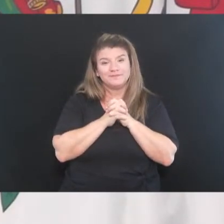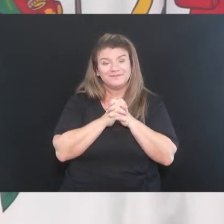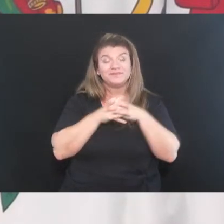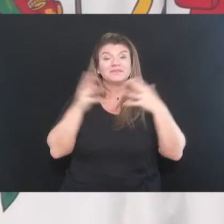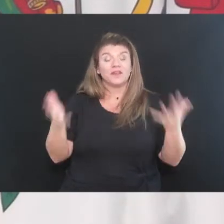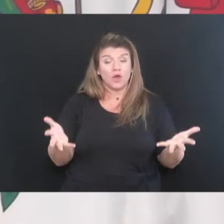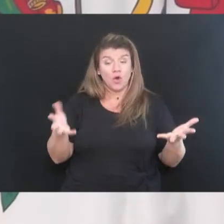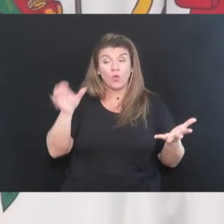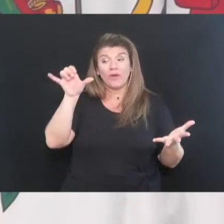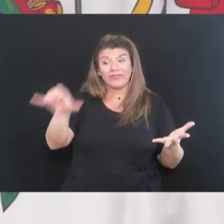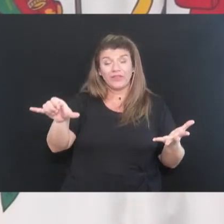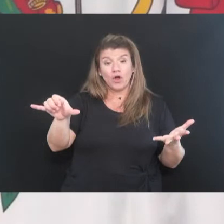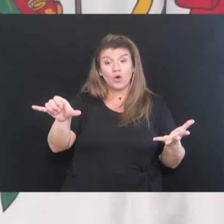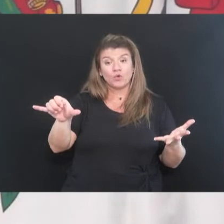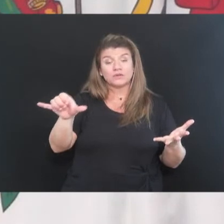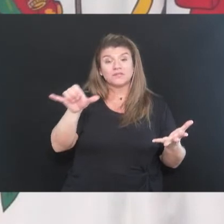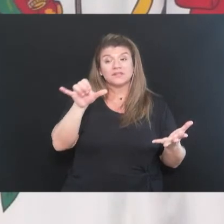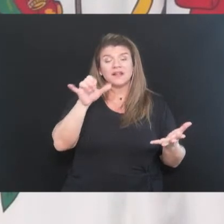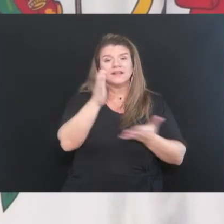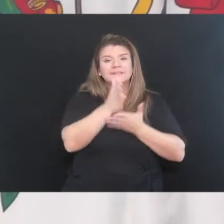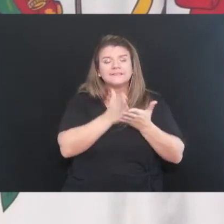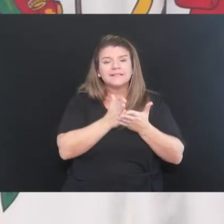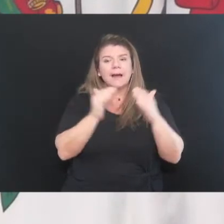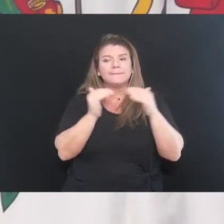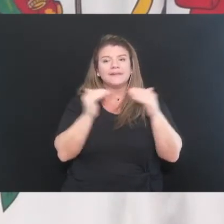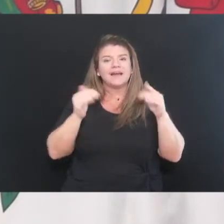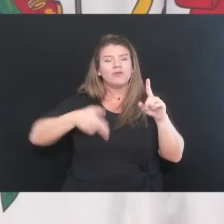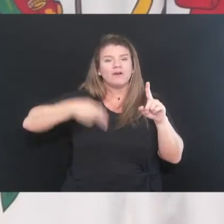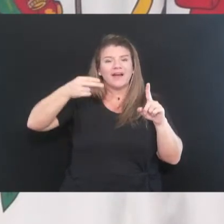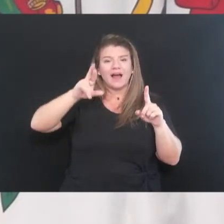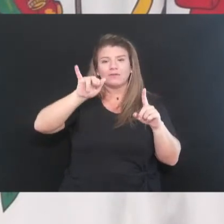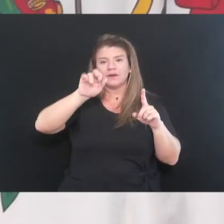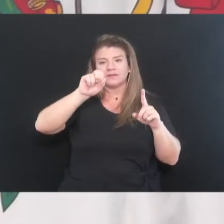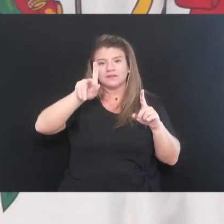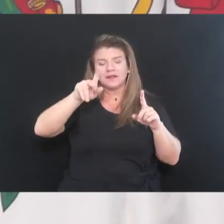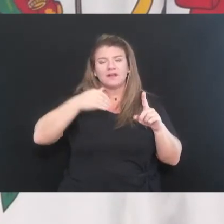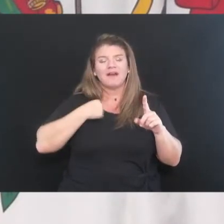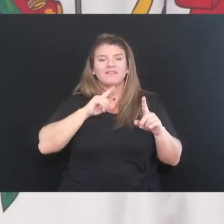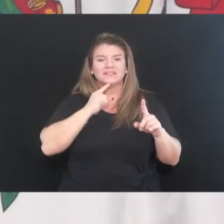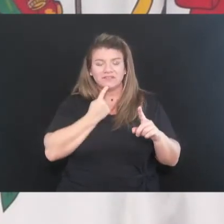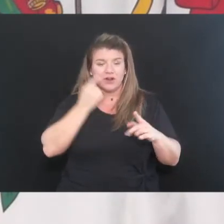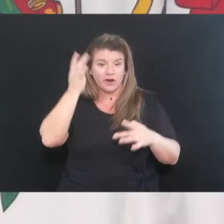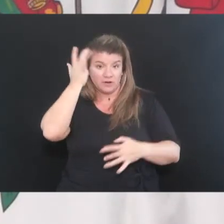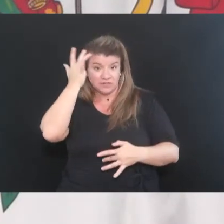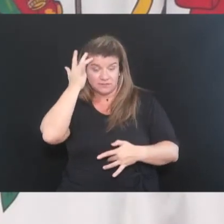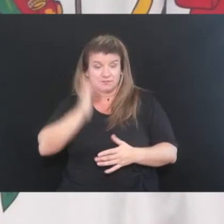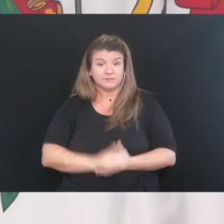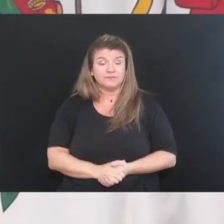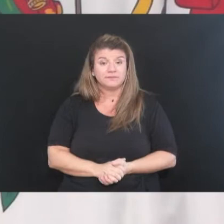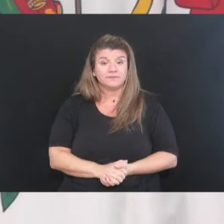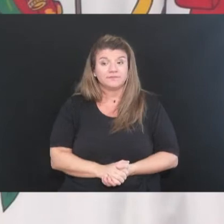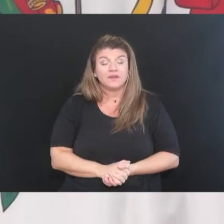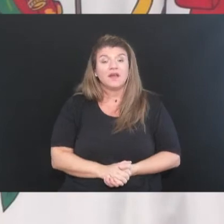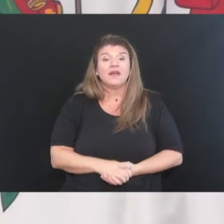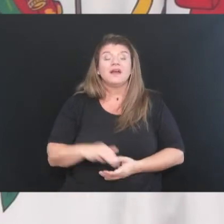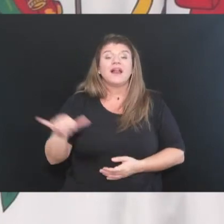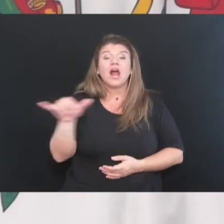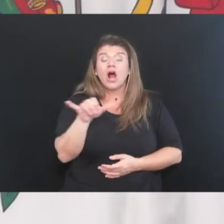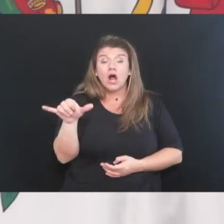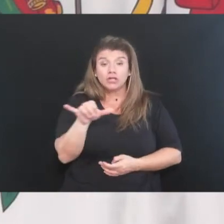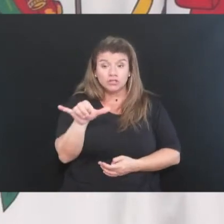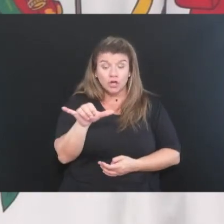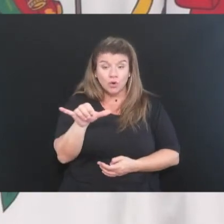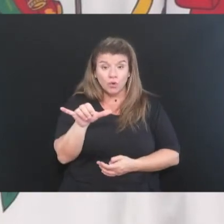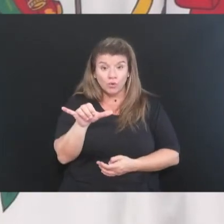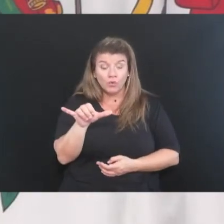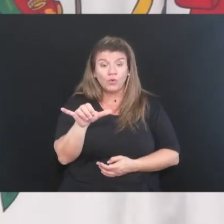with those that are of some level of high risk of any severe illness, they also,